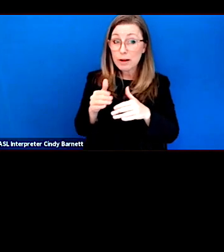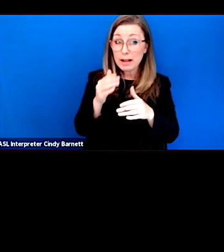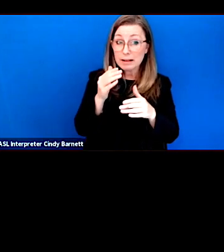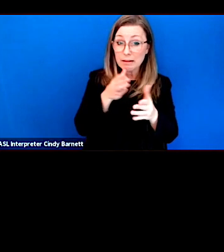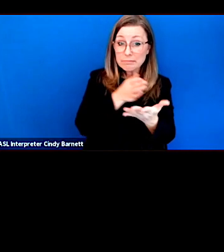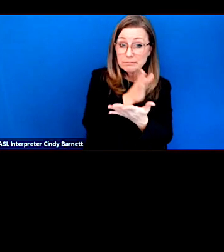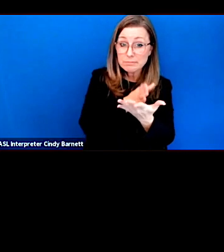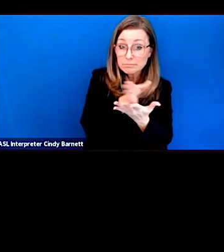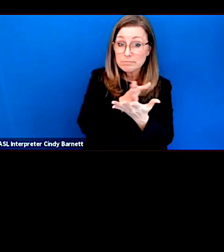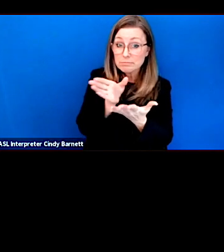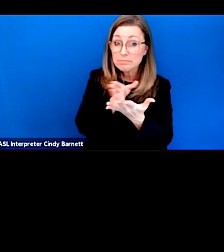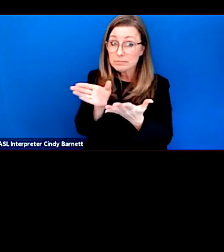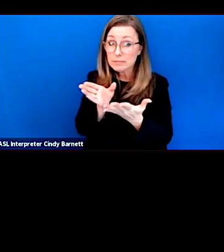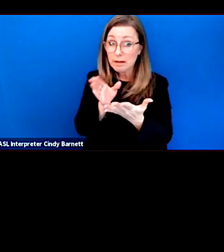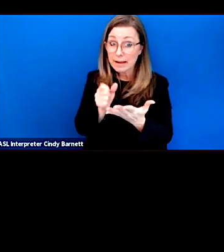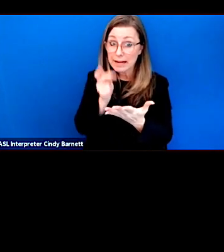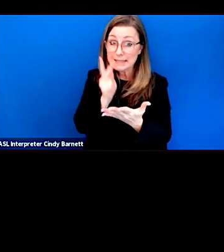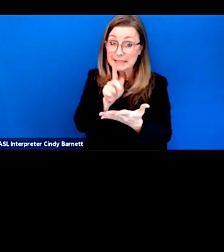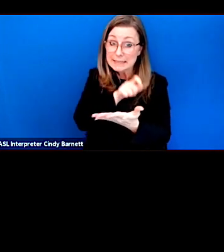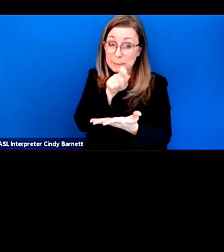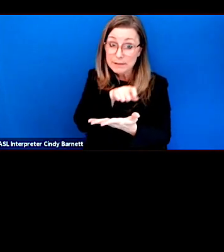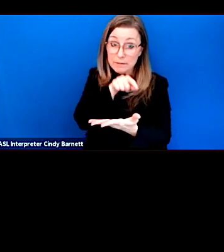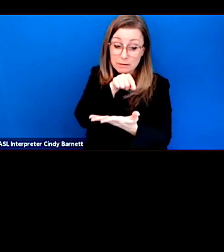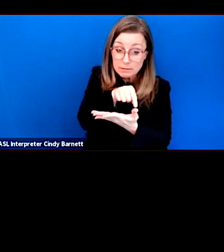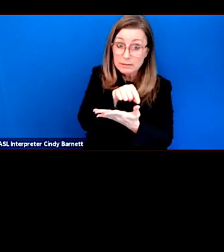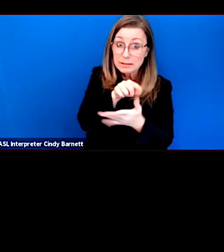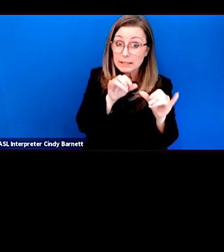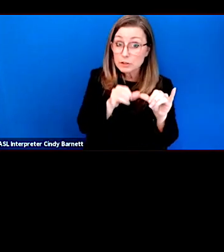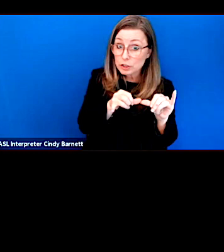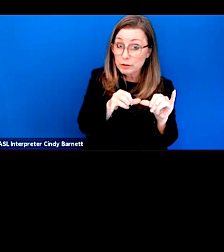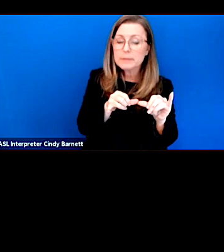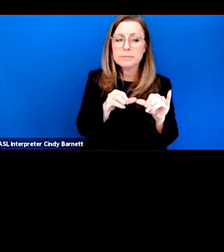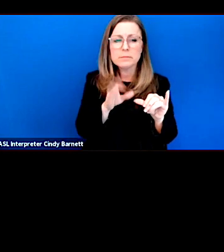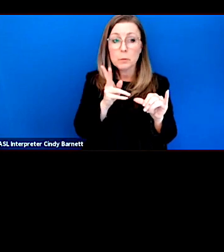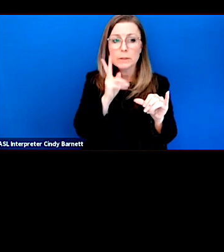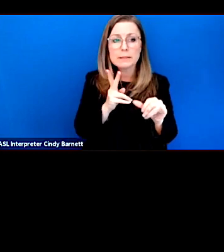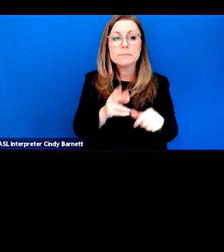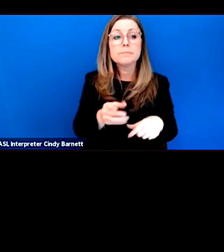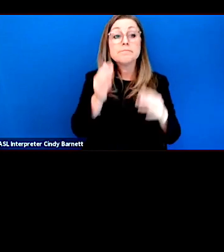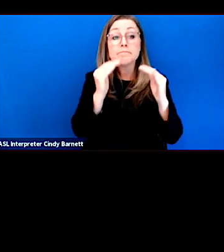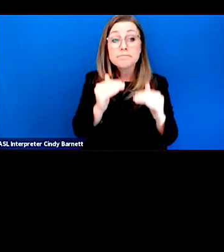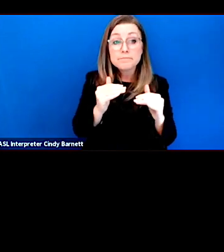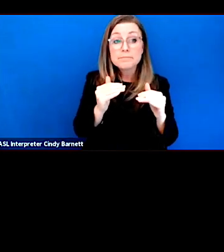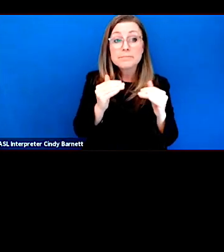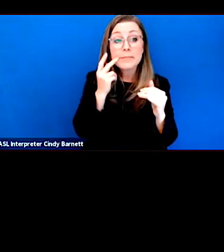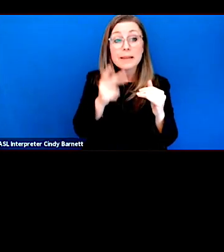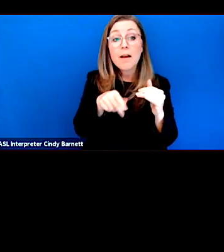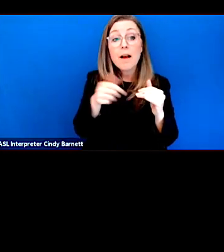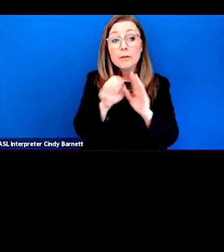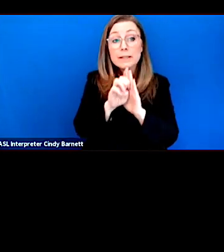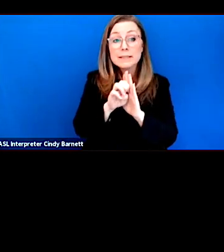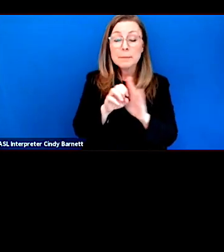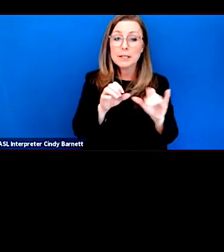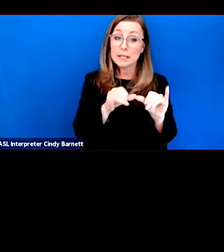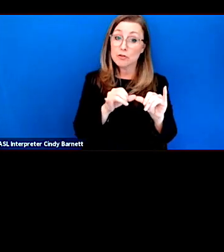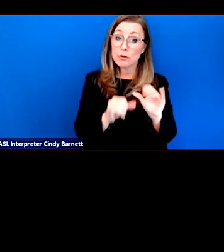further down, we see that we have within group differences of engineering identity for Latinx engineering